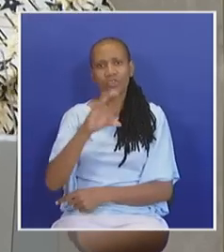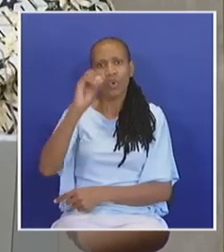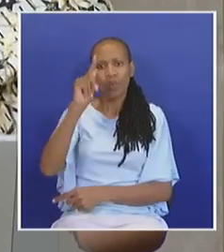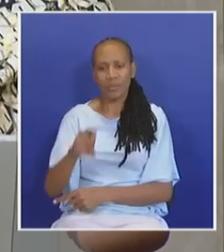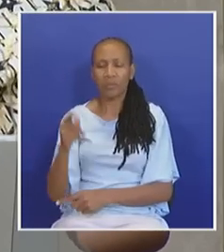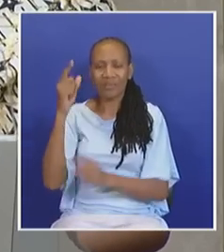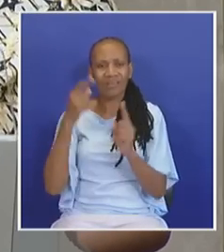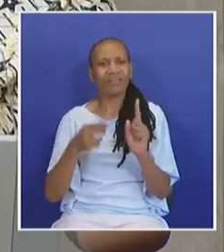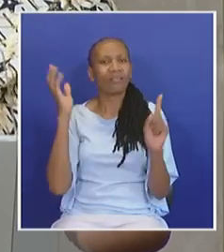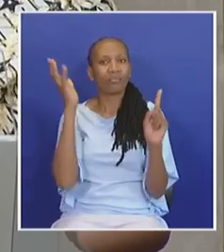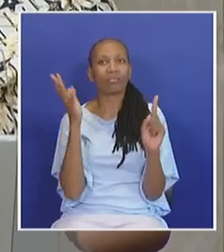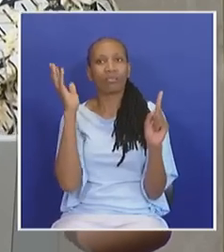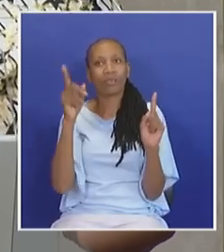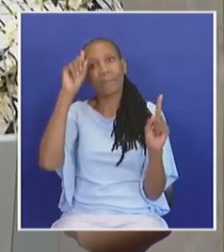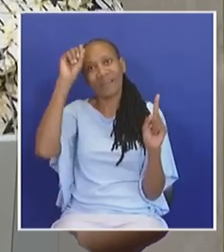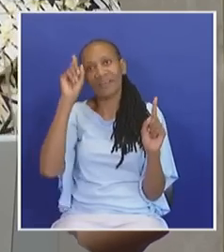Mandela that they love so much,